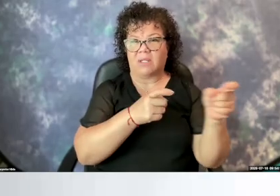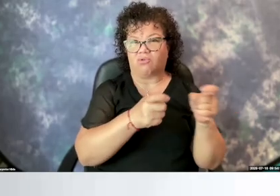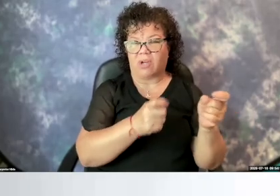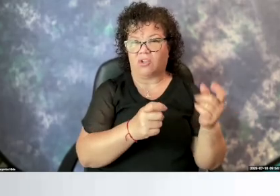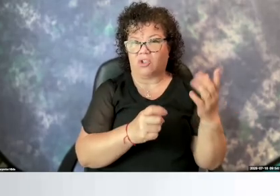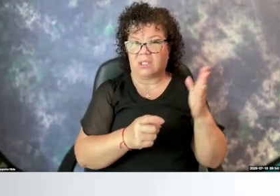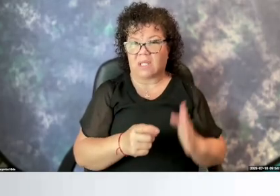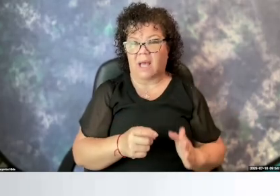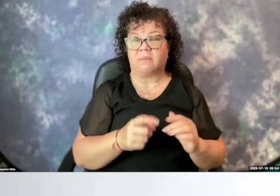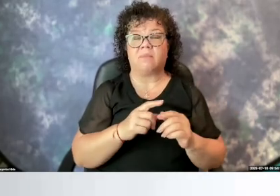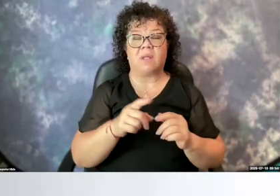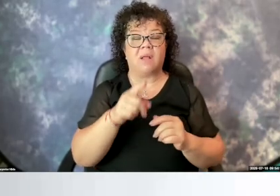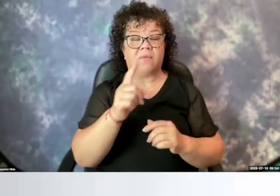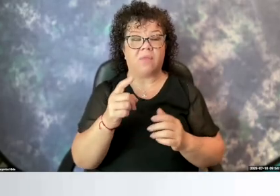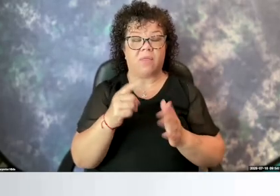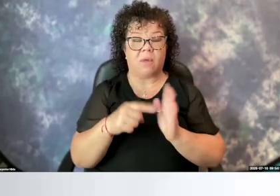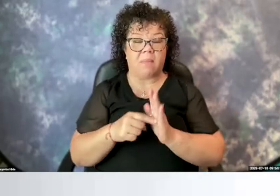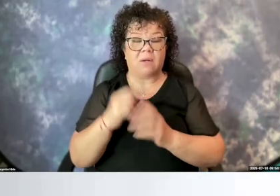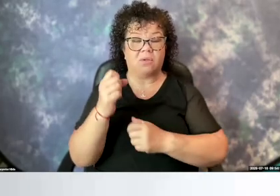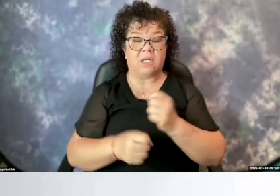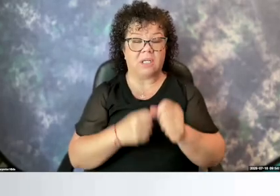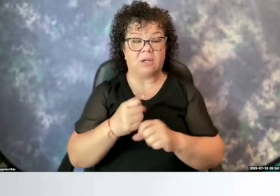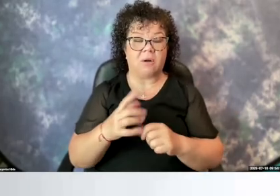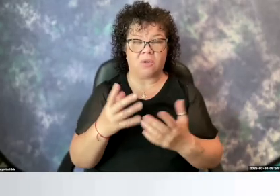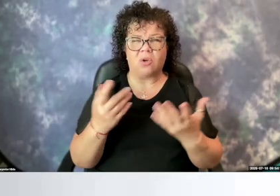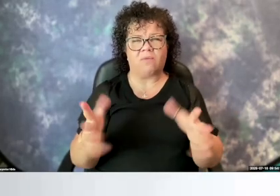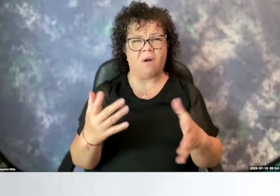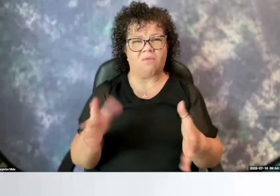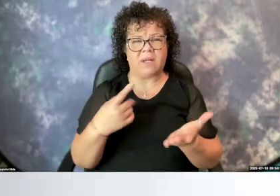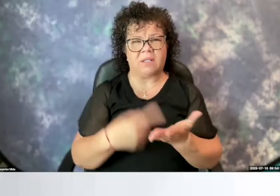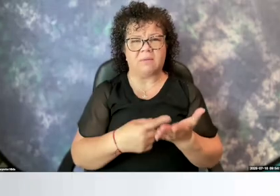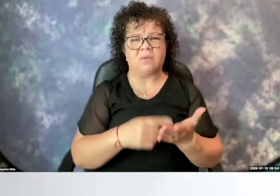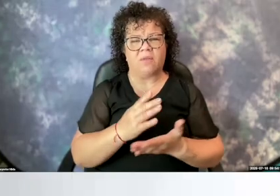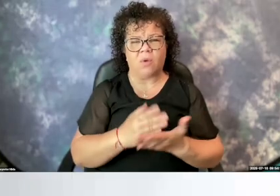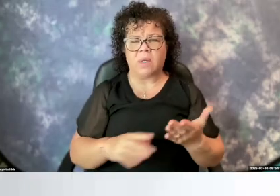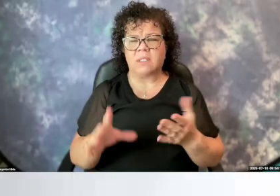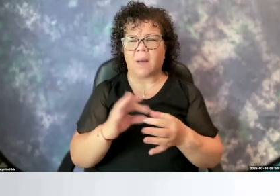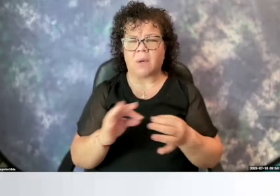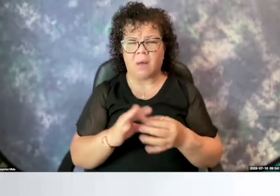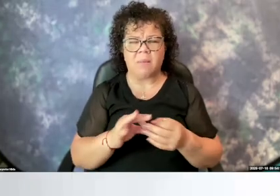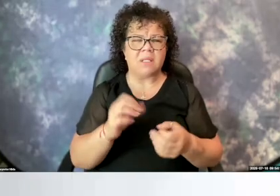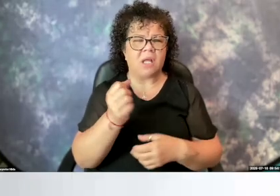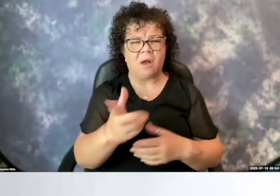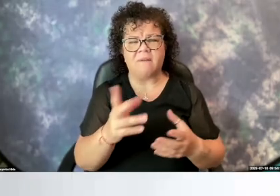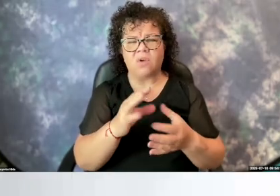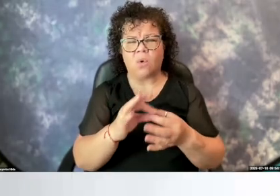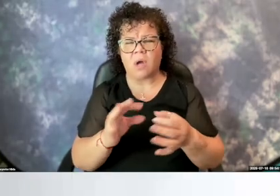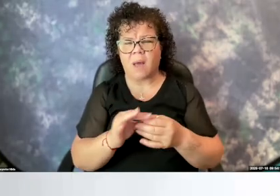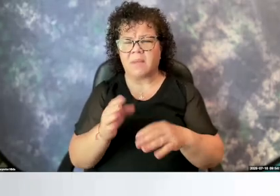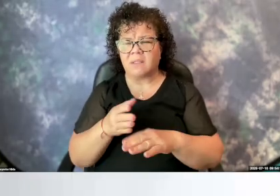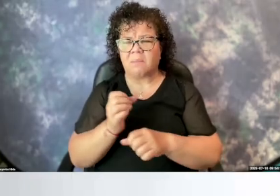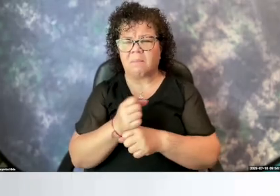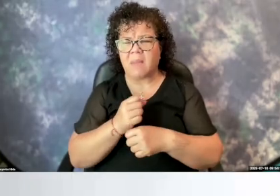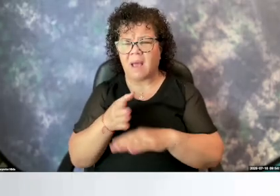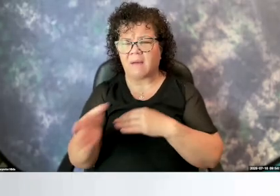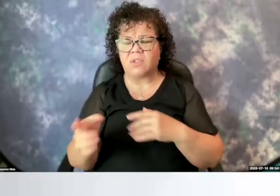side. As far as the model year, I think you guys have already addressed this, and there's been, I think, some comments in the presentation and a couple comments made